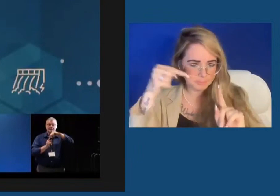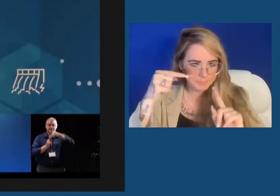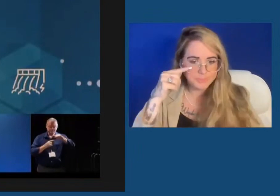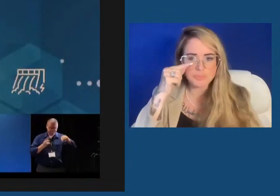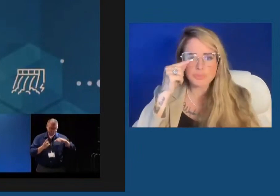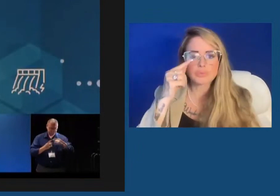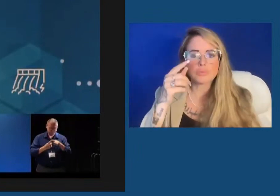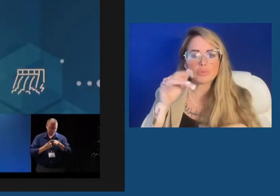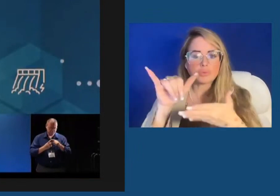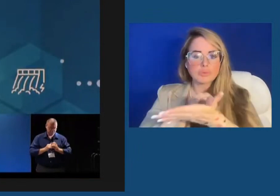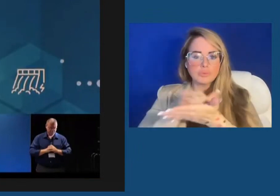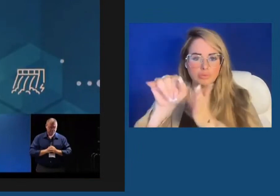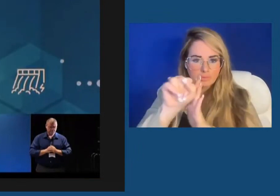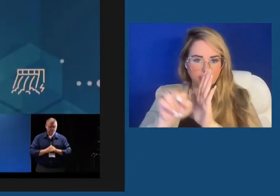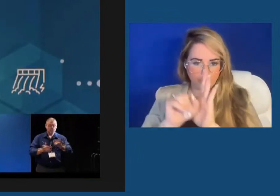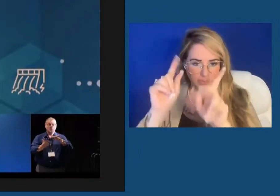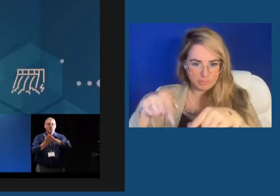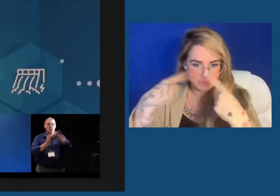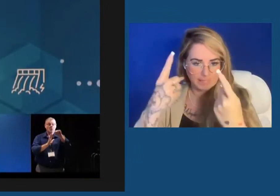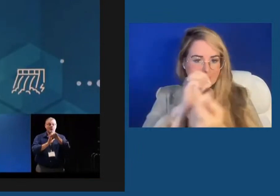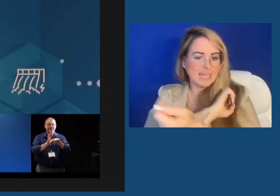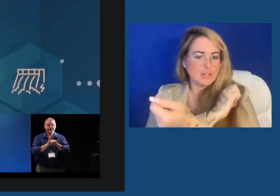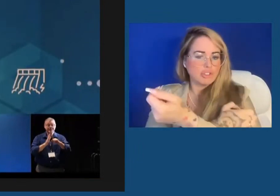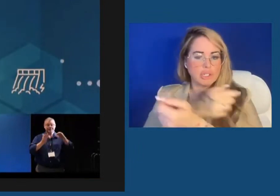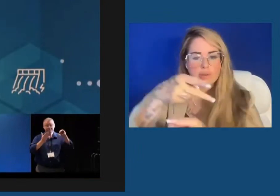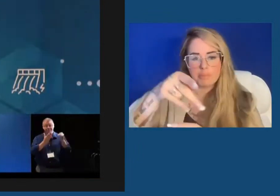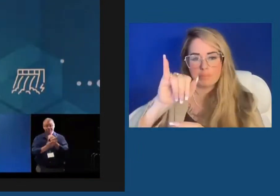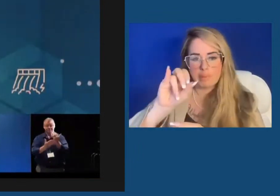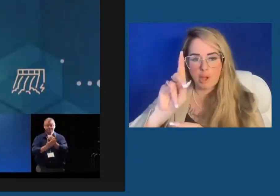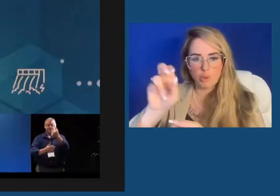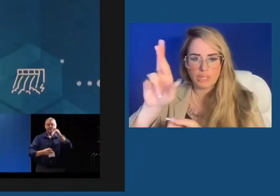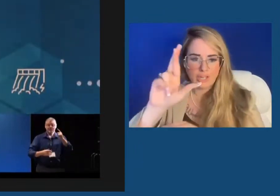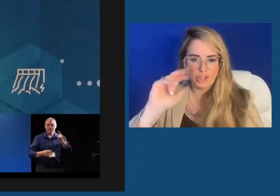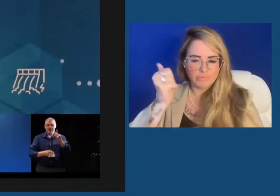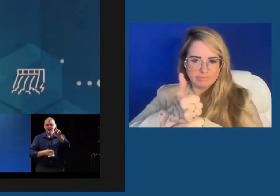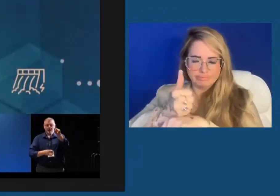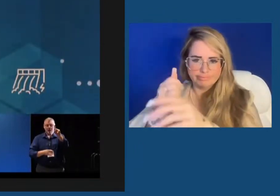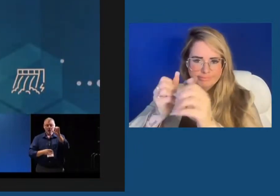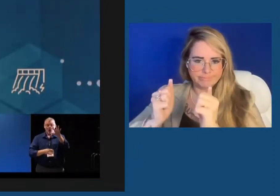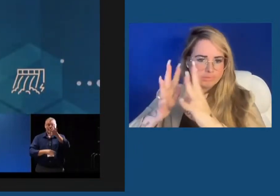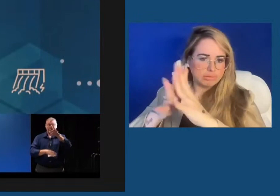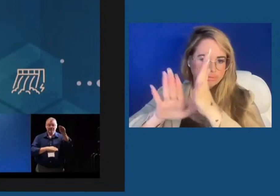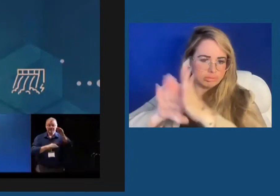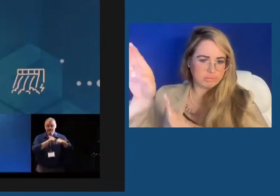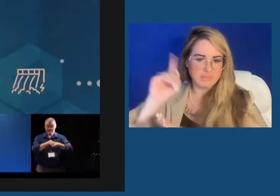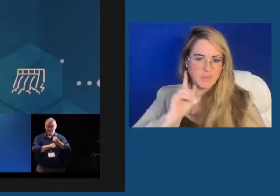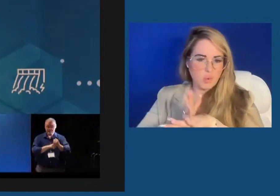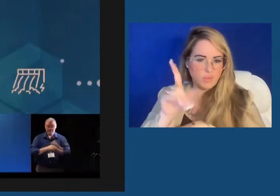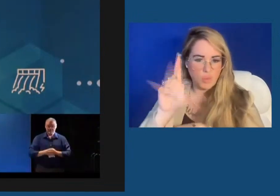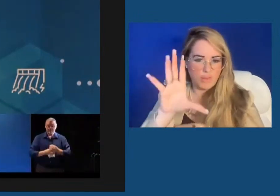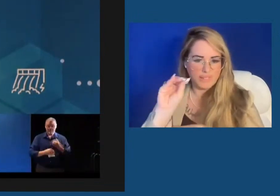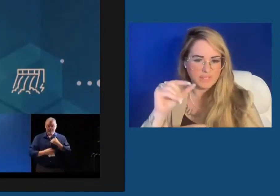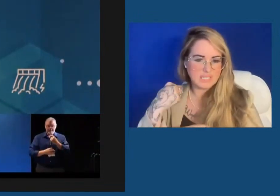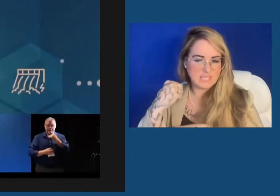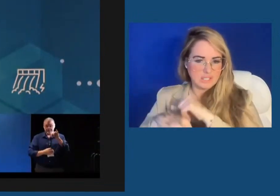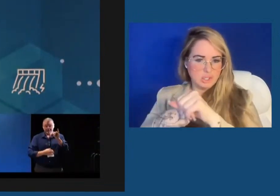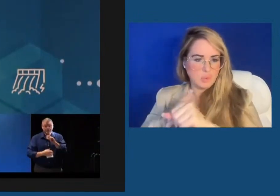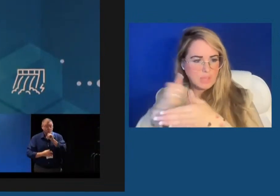New York State has been an energy pioneer for 150 years. I'm saying that because it's